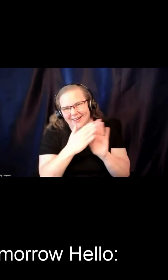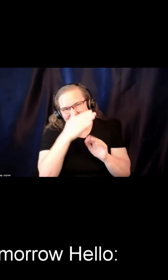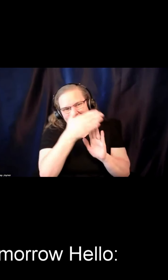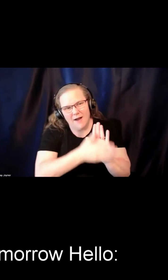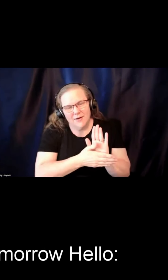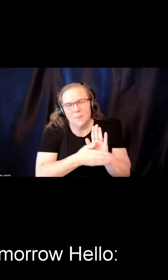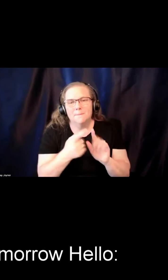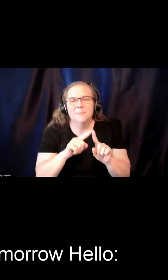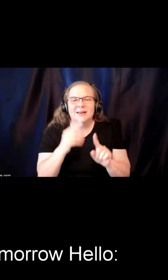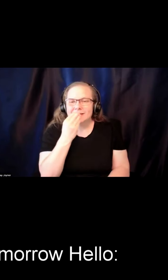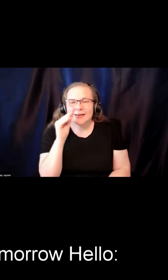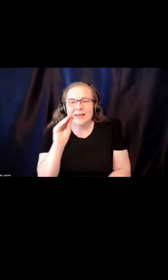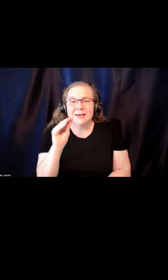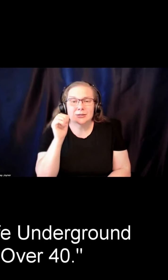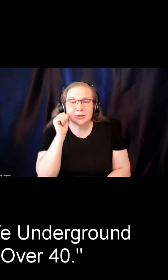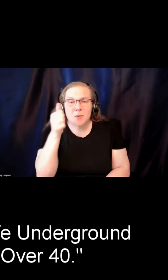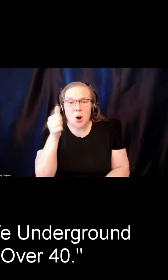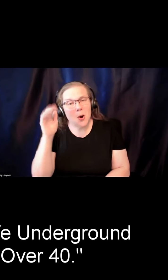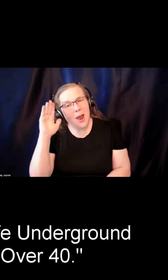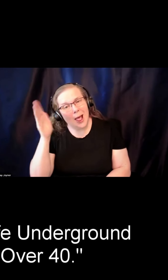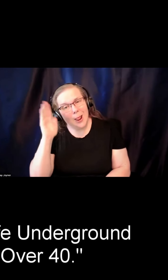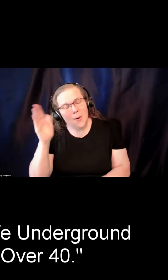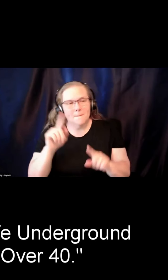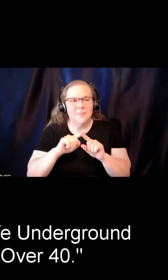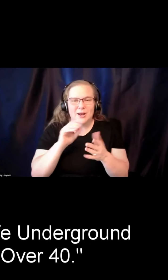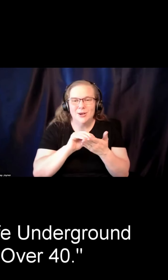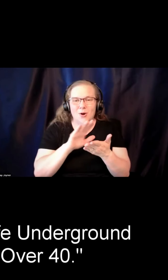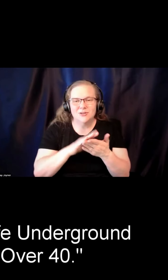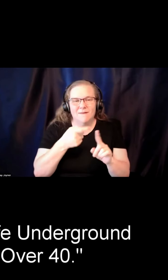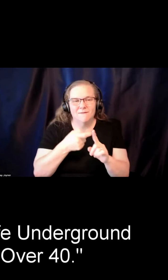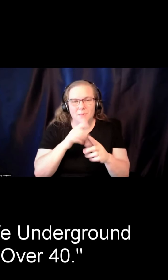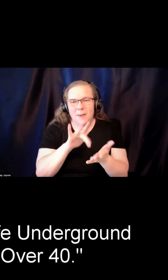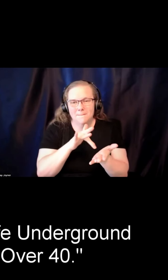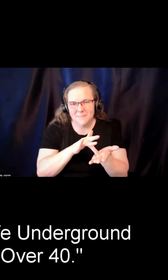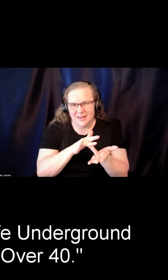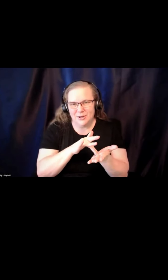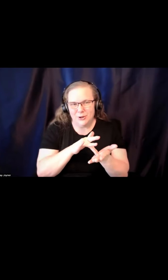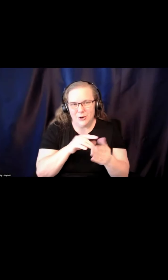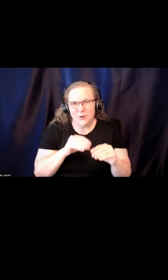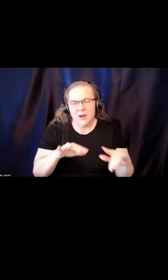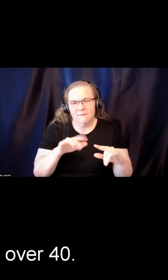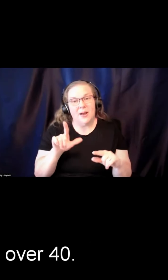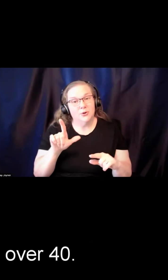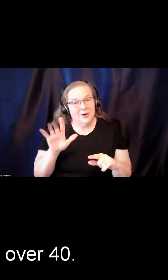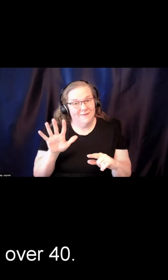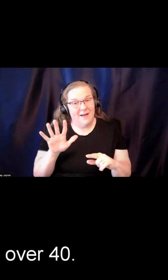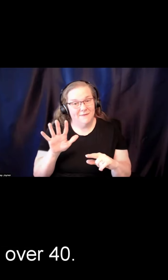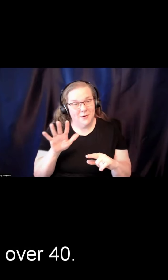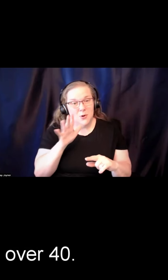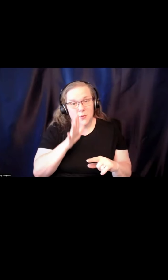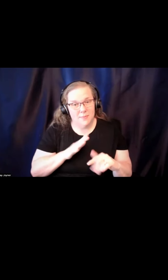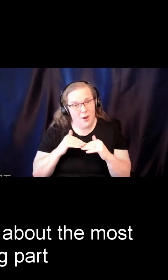Kiss Tomorrow, Hello. Notes from the Midlife Underground by 25 women over 40. Oh, wow. I am now